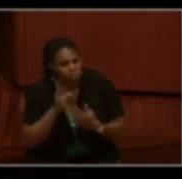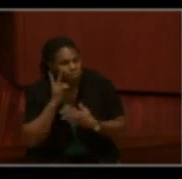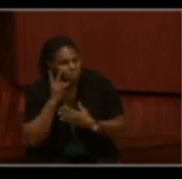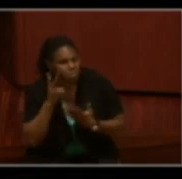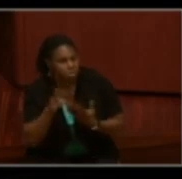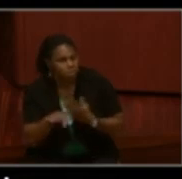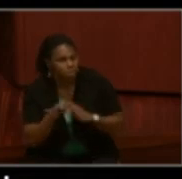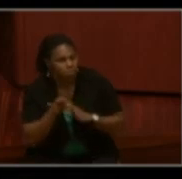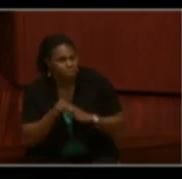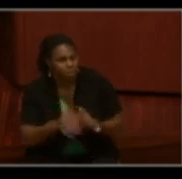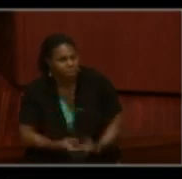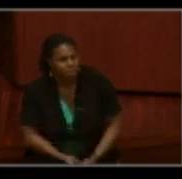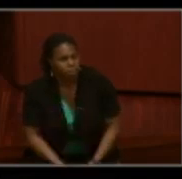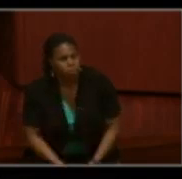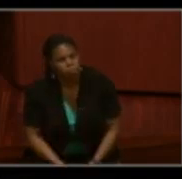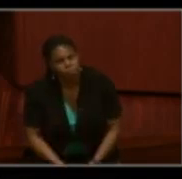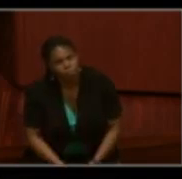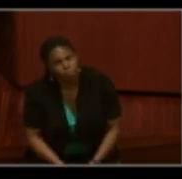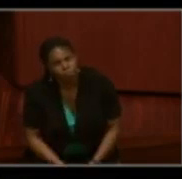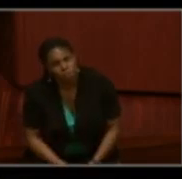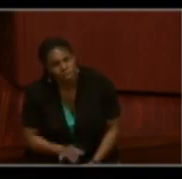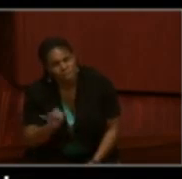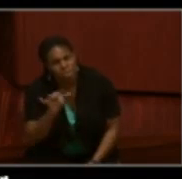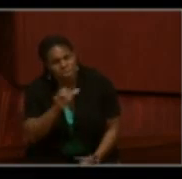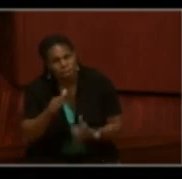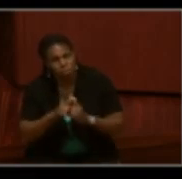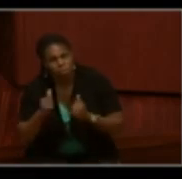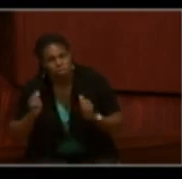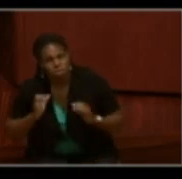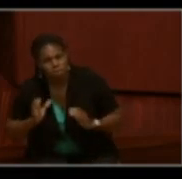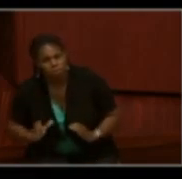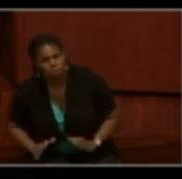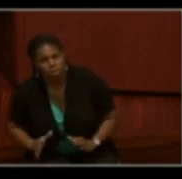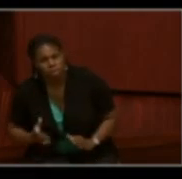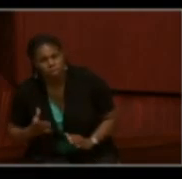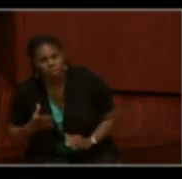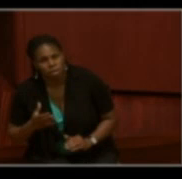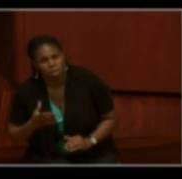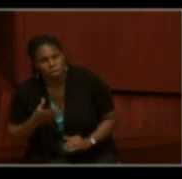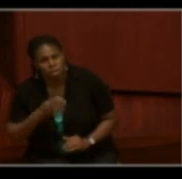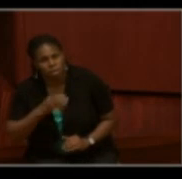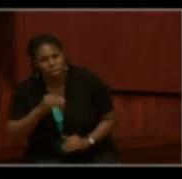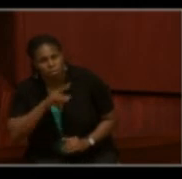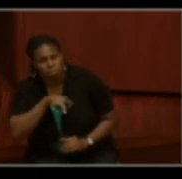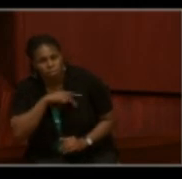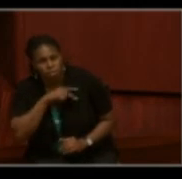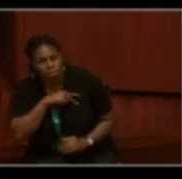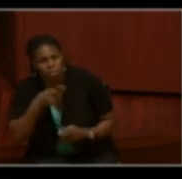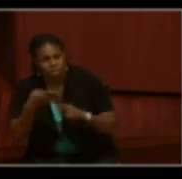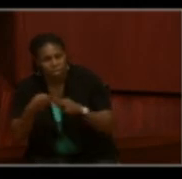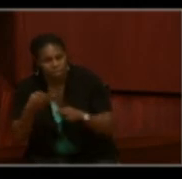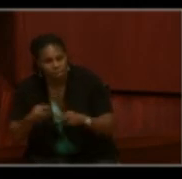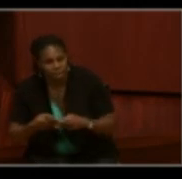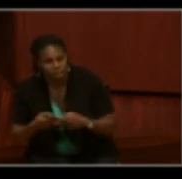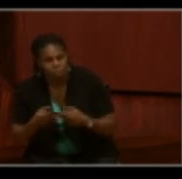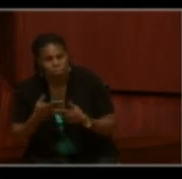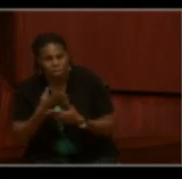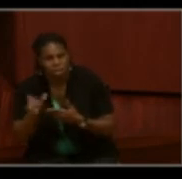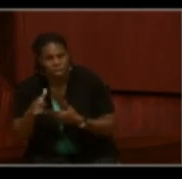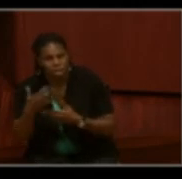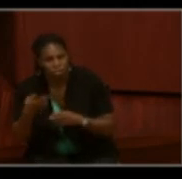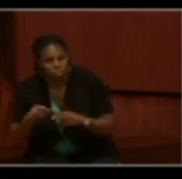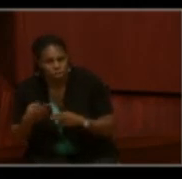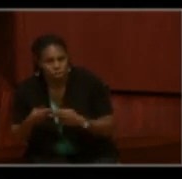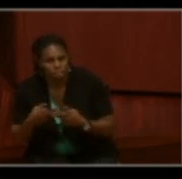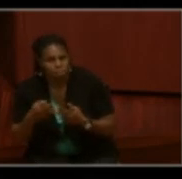find. The same with civilian official personnel folders. Name, any alternate names, especially